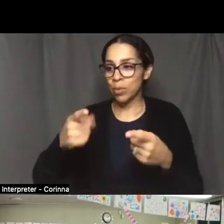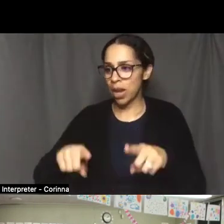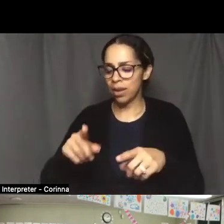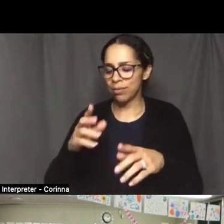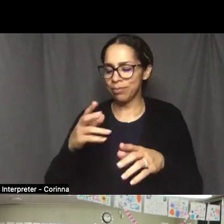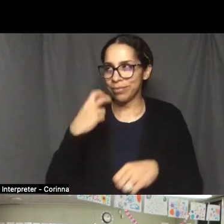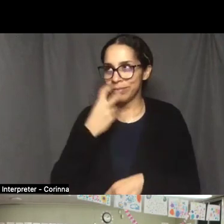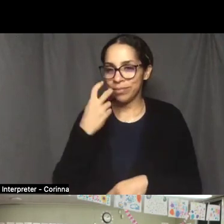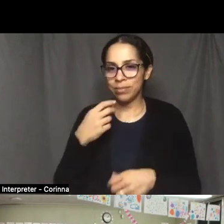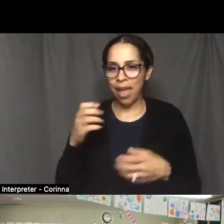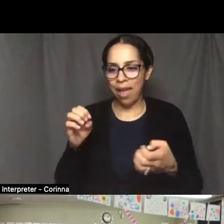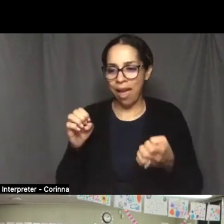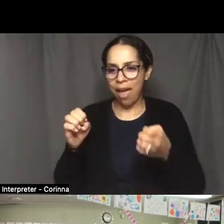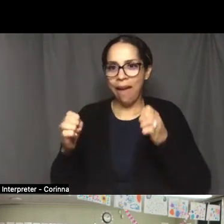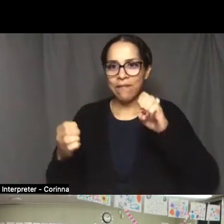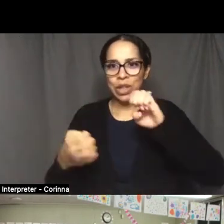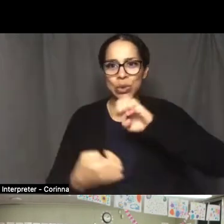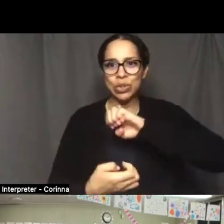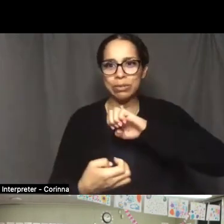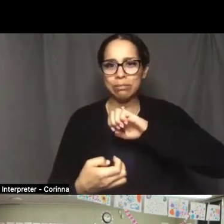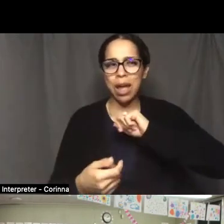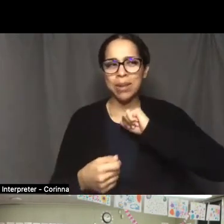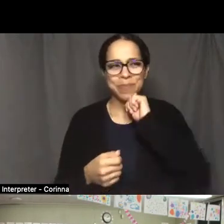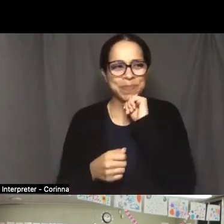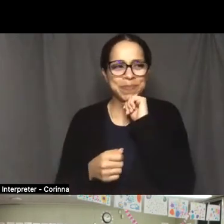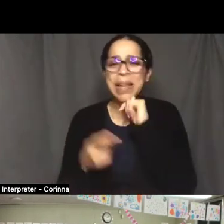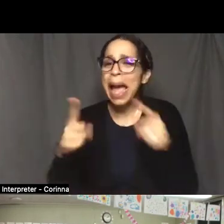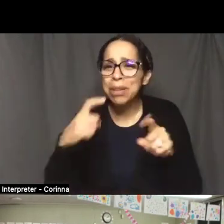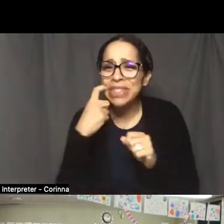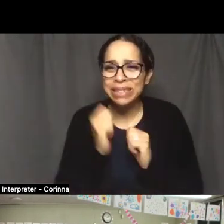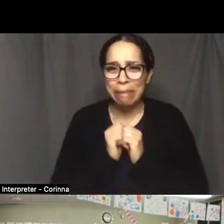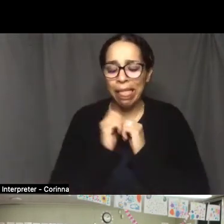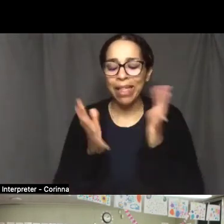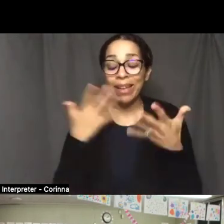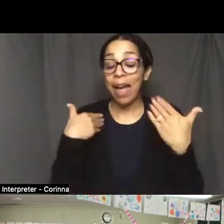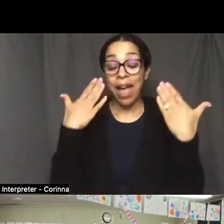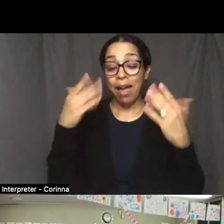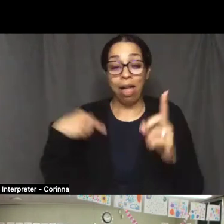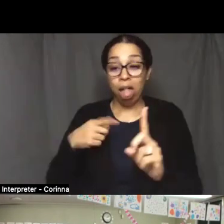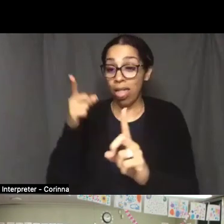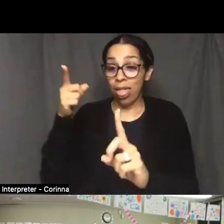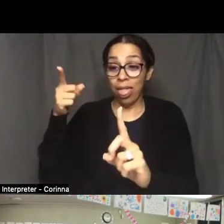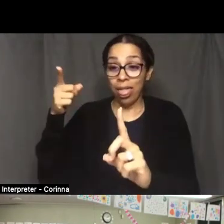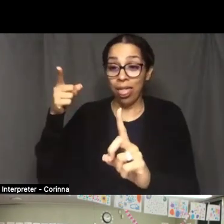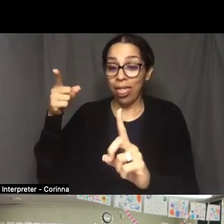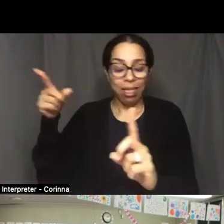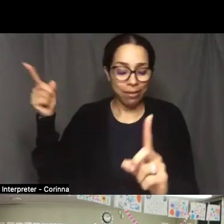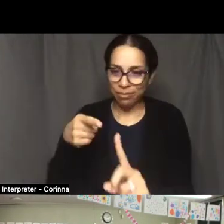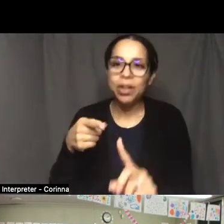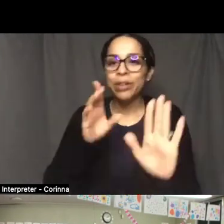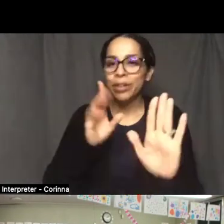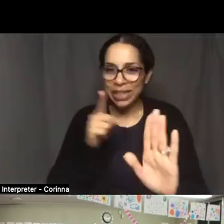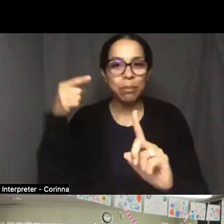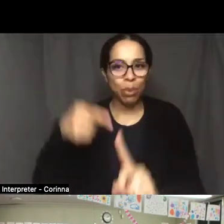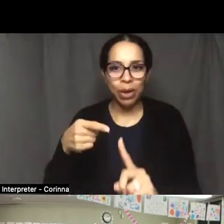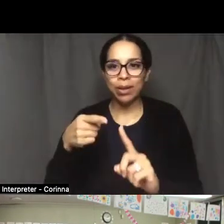It's recent in terms of evolution, okay? I don't even know what I was trying to say. It's only been around for, I think, about